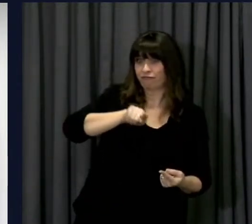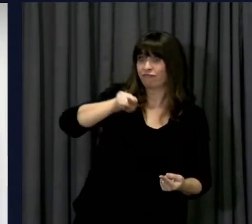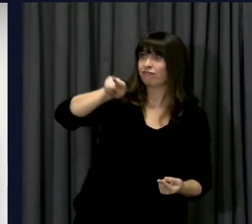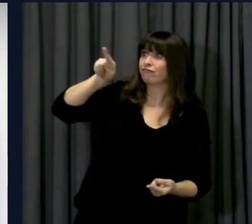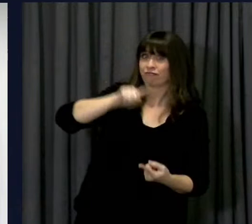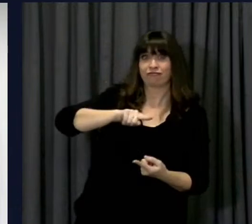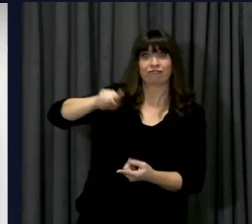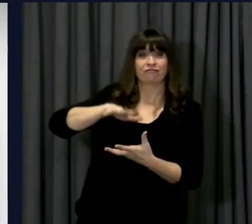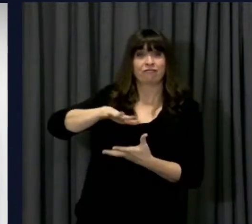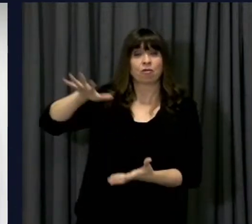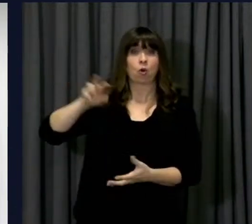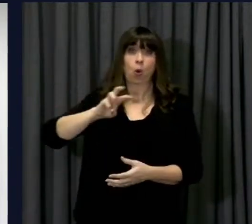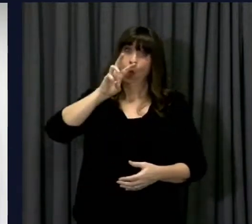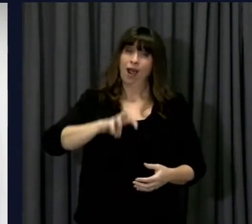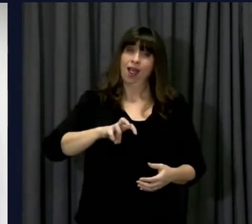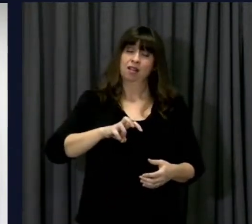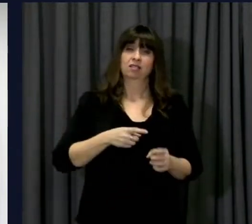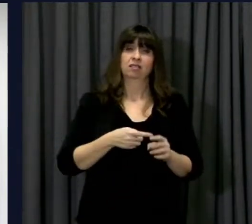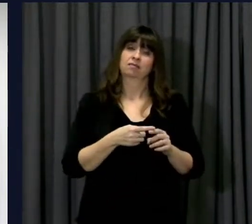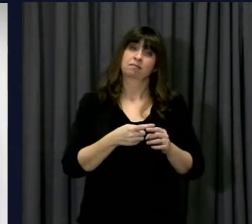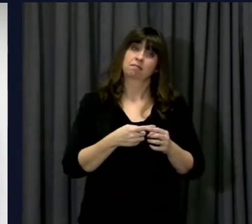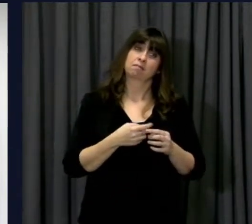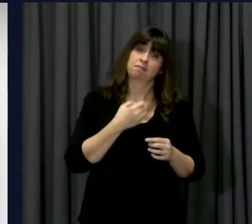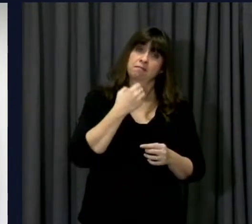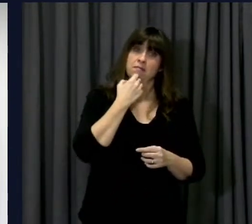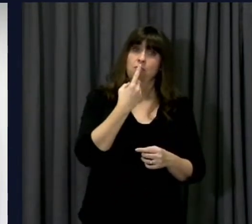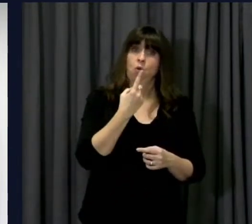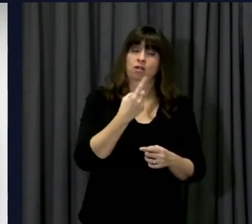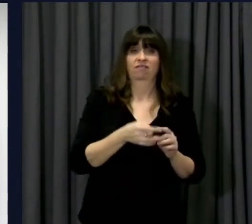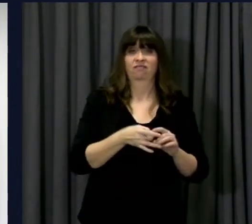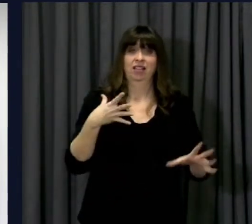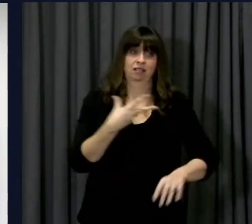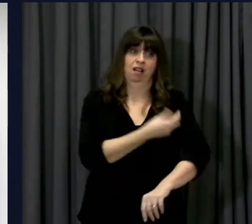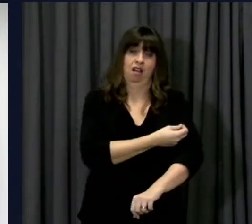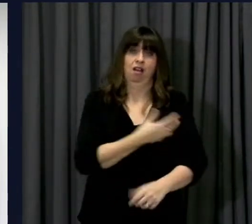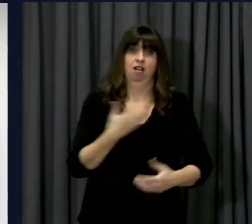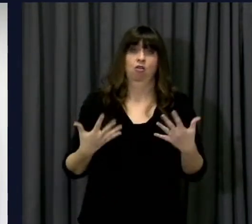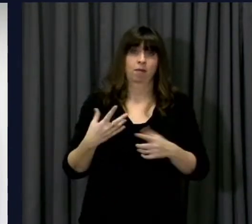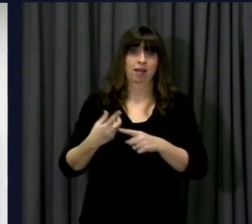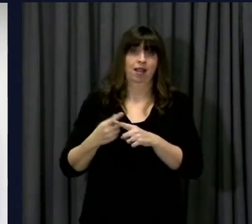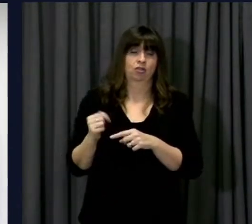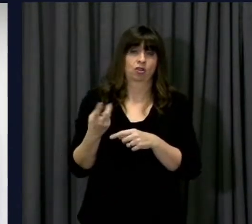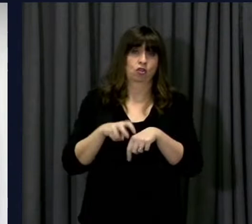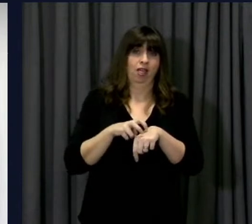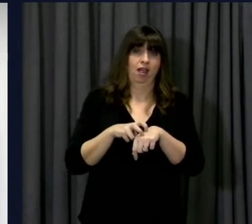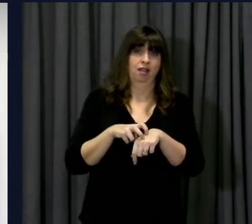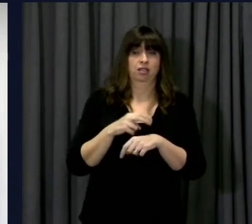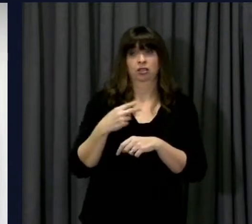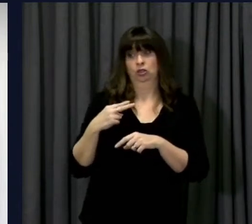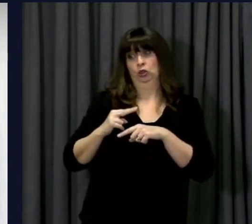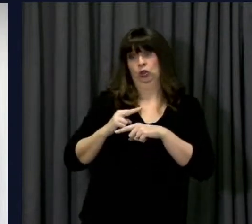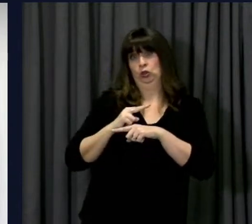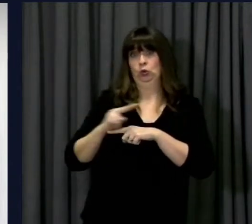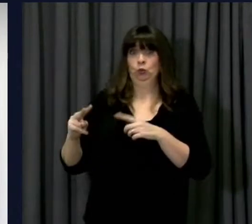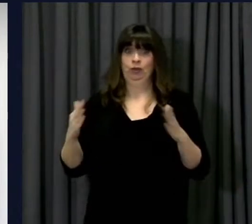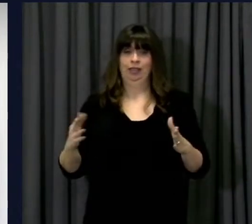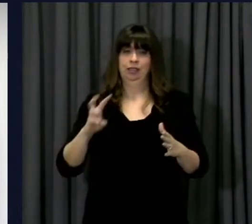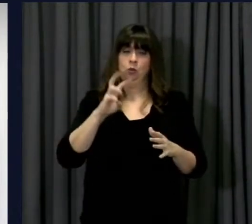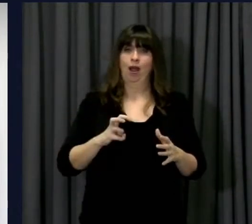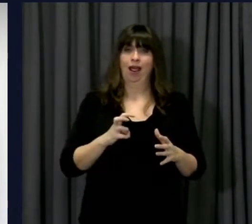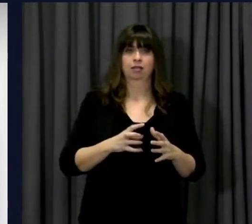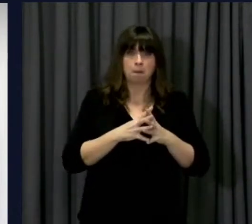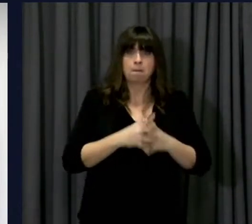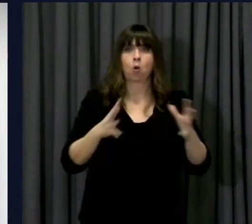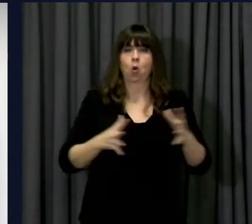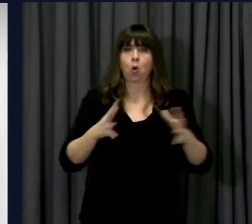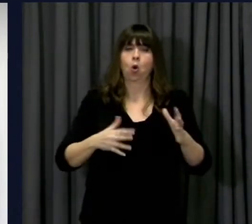fact that Wales is the fastest moving nation on vaccination over the last, not just the last week, but also the last 2 weeks. And that really does say something